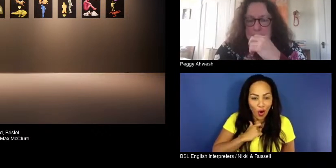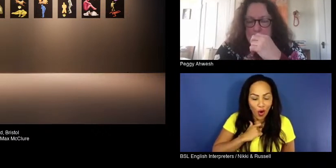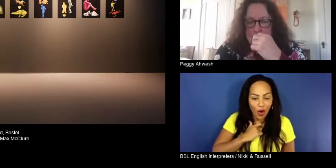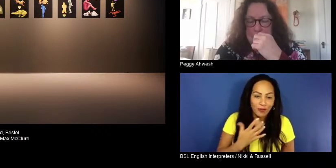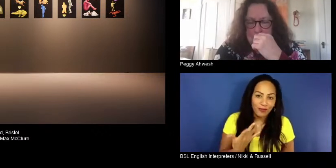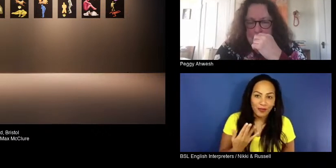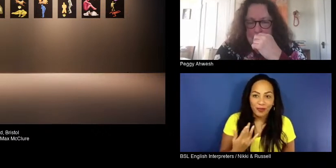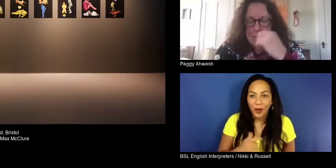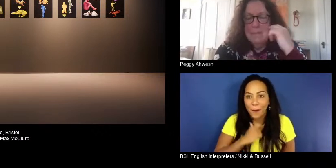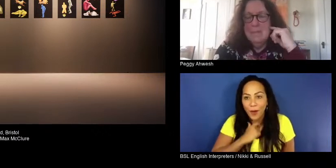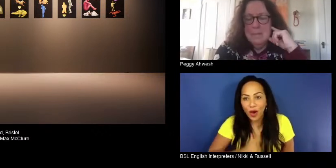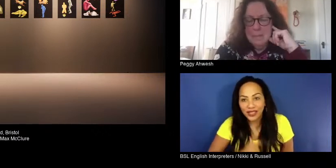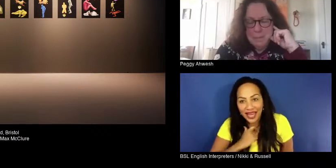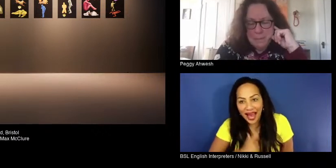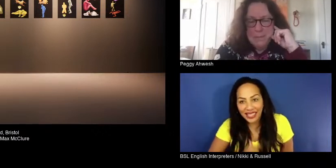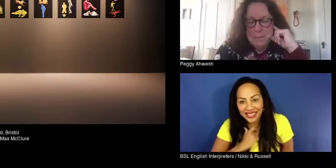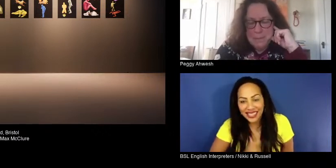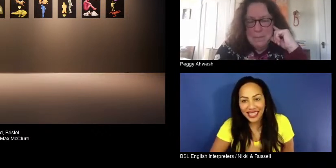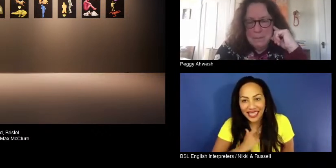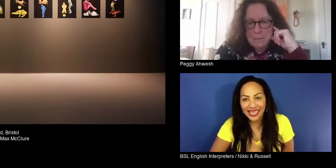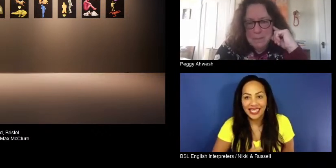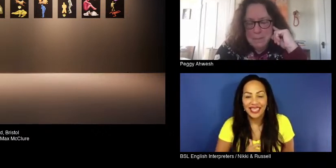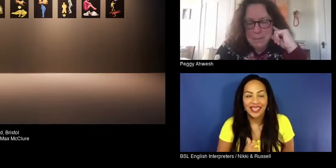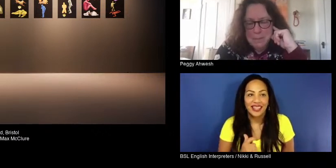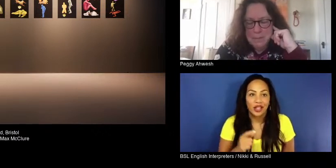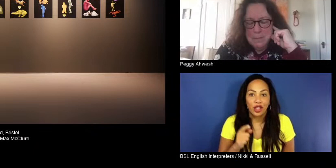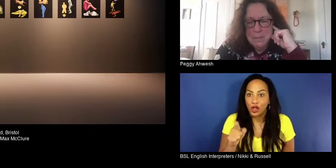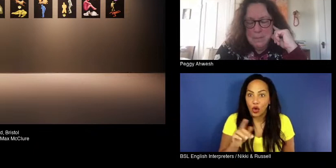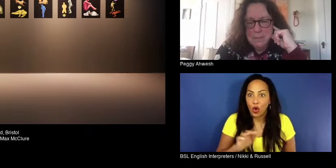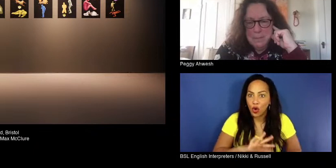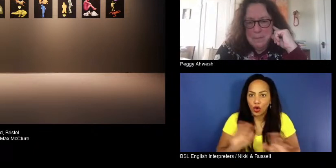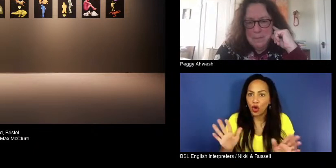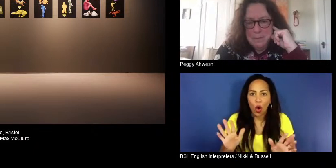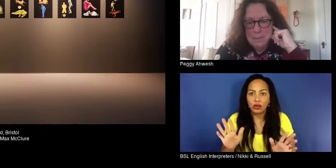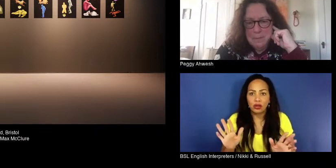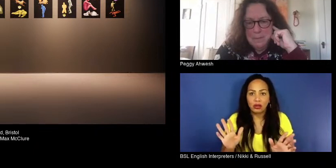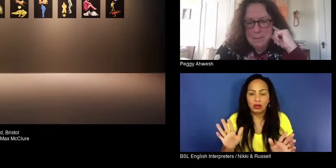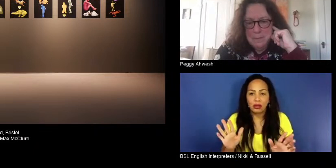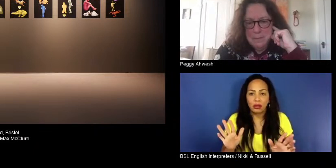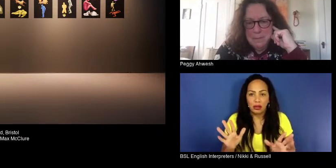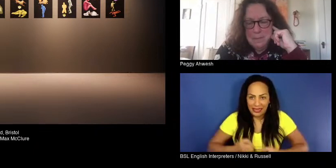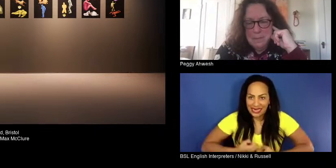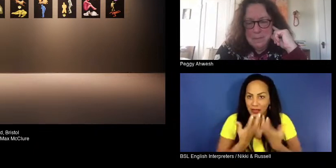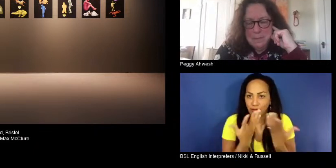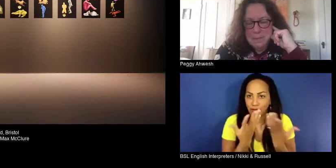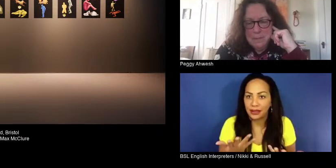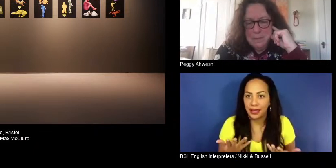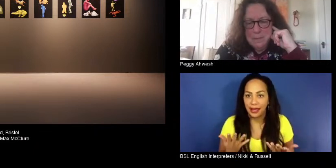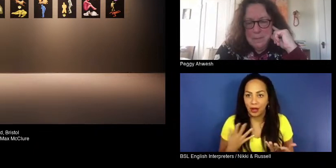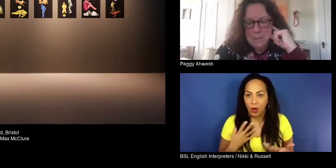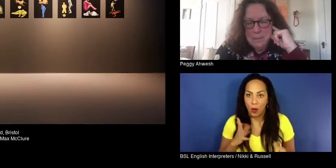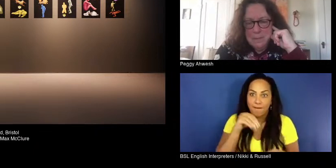you are not expressing, but you are very much there as a sort of like,